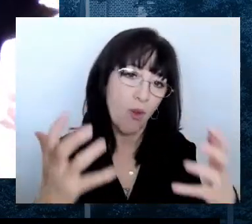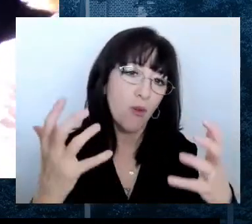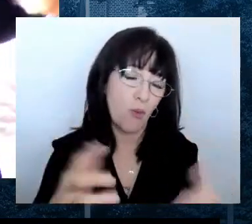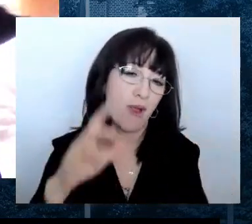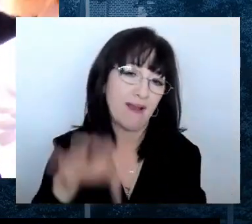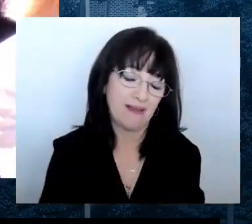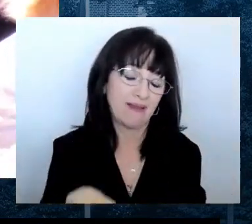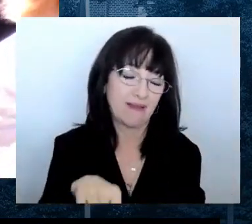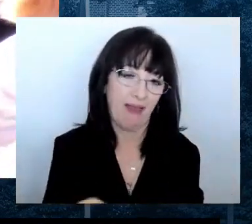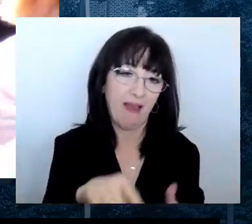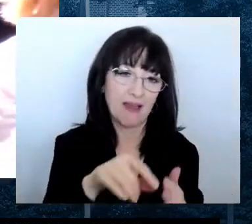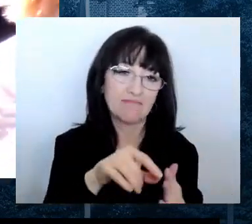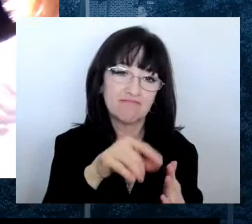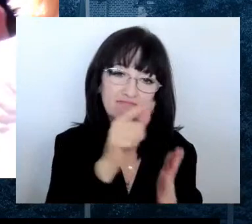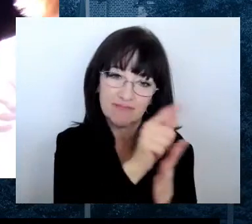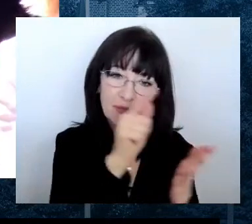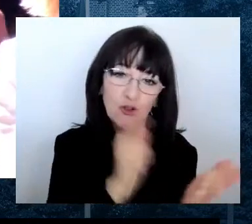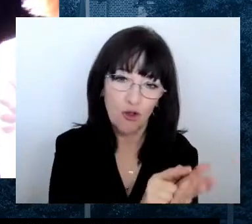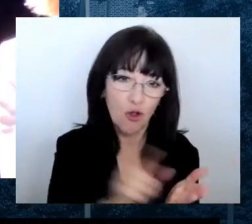this process.